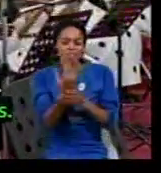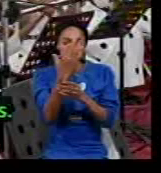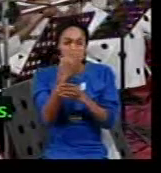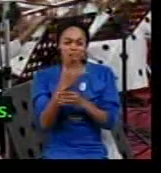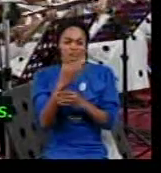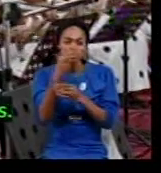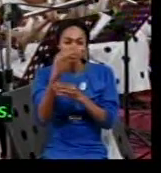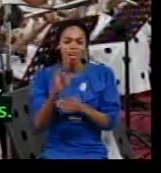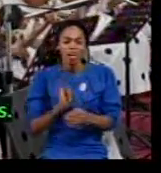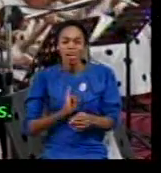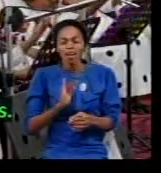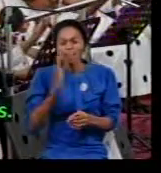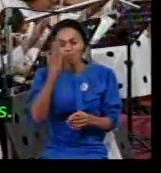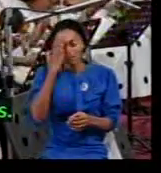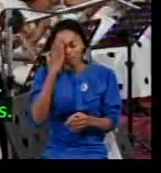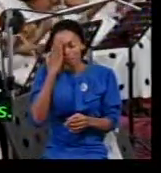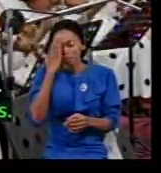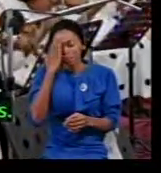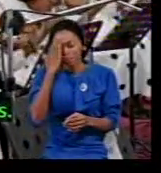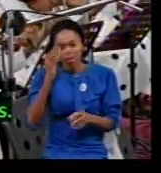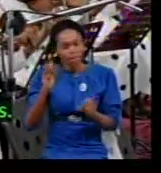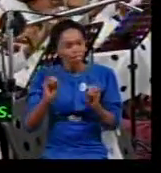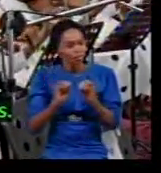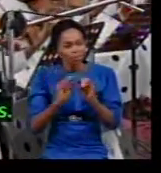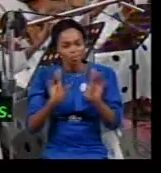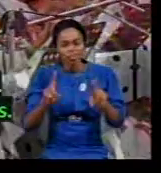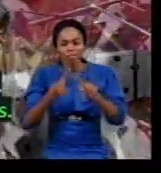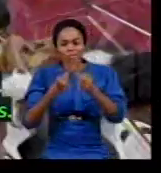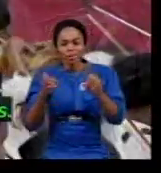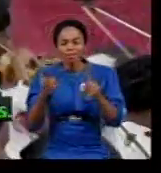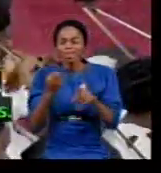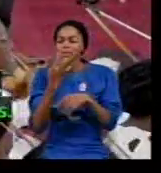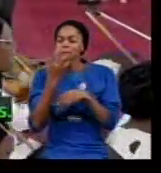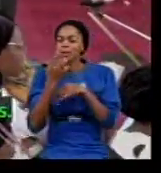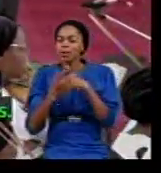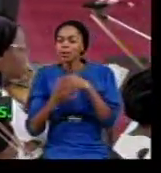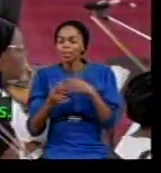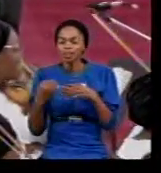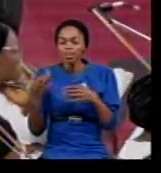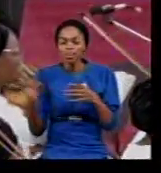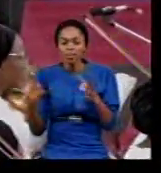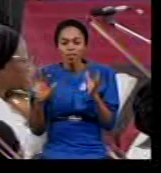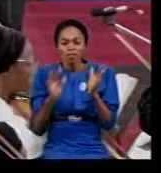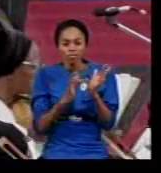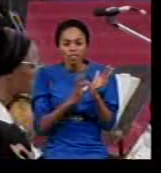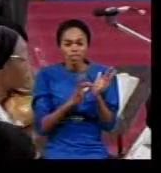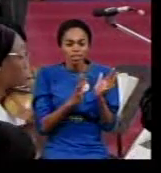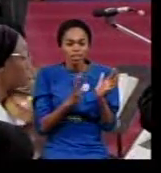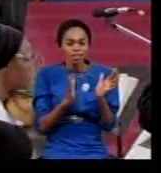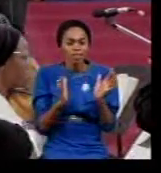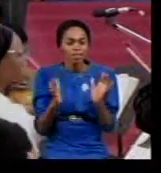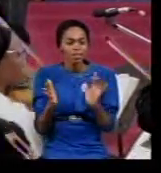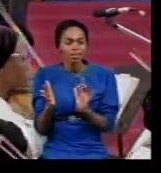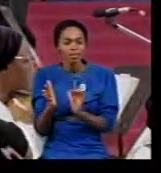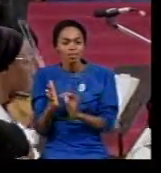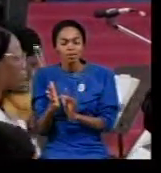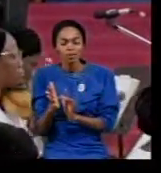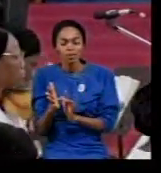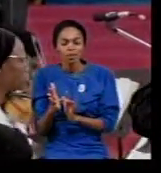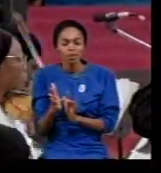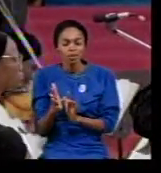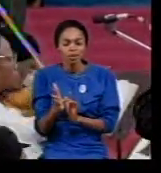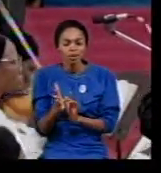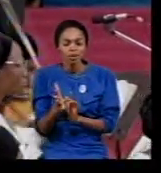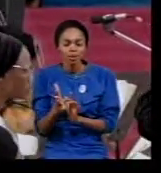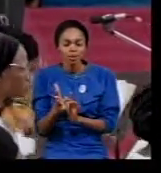me. Just this last time now, if the dew will fall on the sides and not on the dew, then I will know. That's